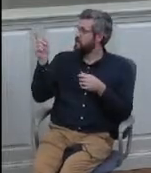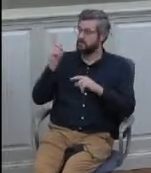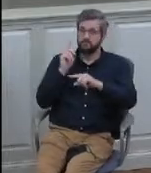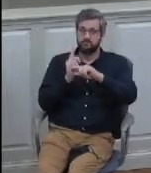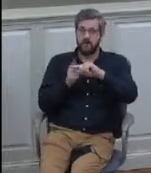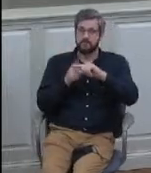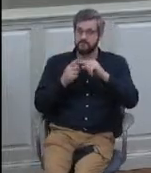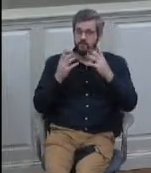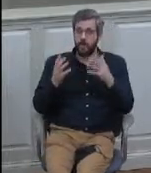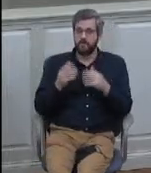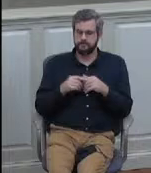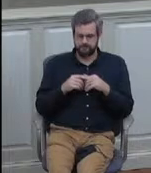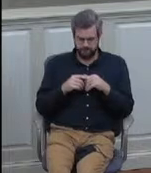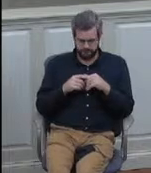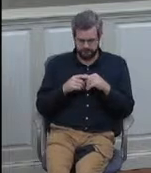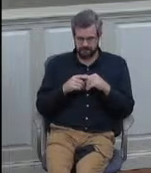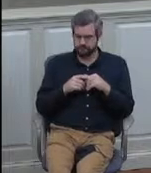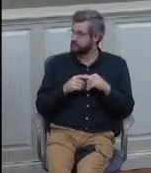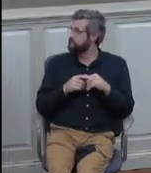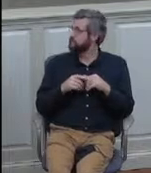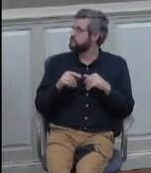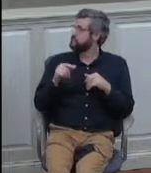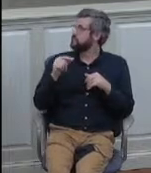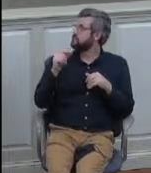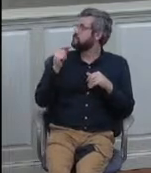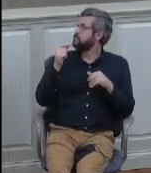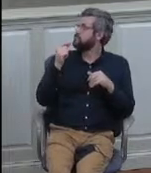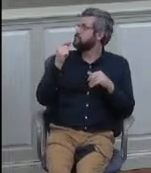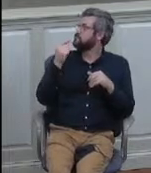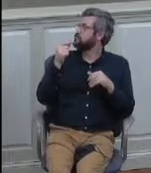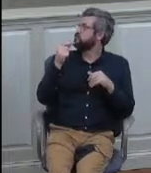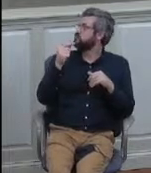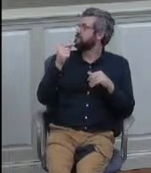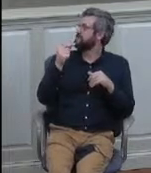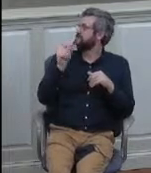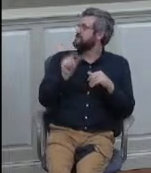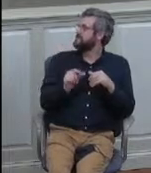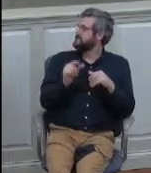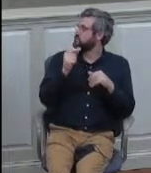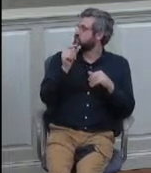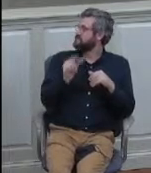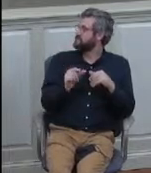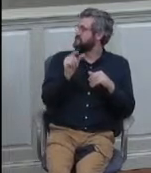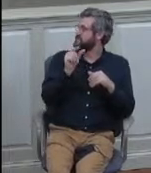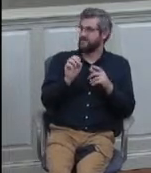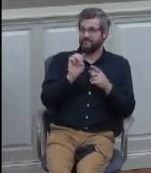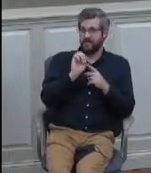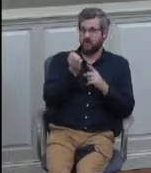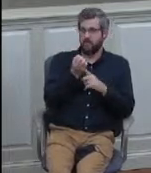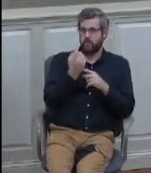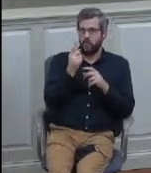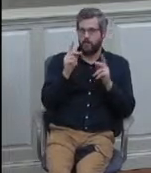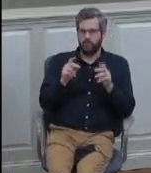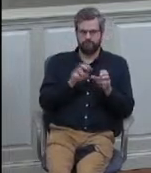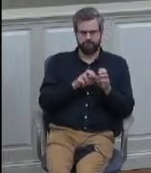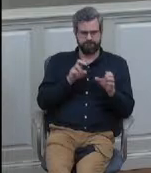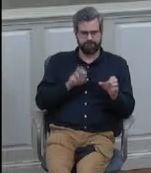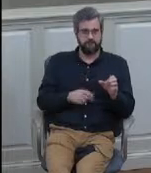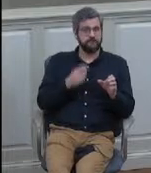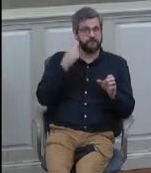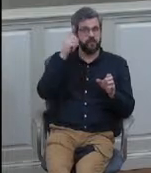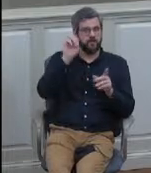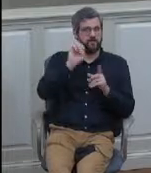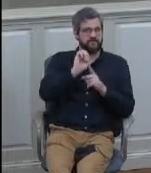if you look at the green blocks there that says environment, we only had one person resign for